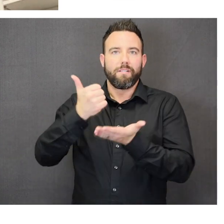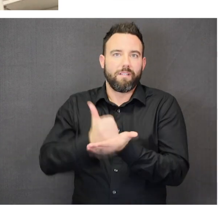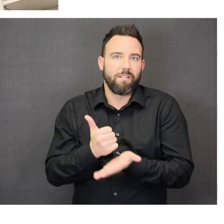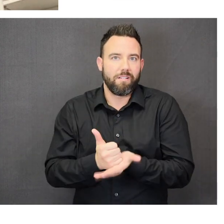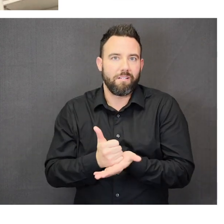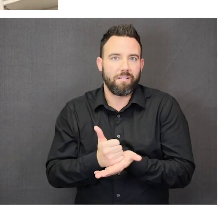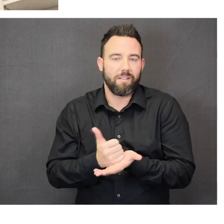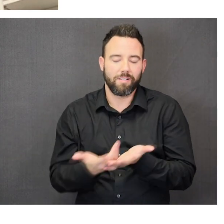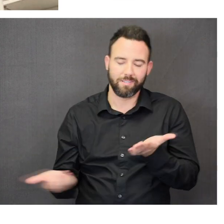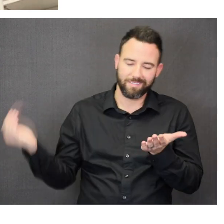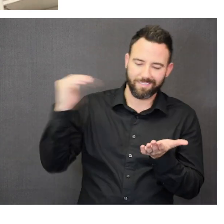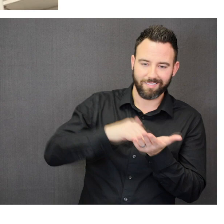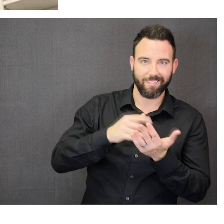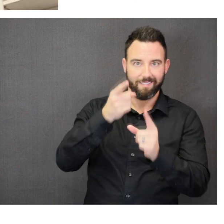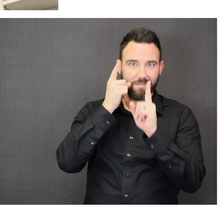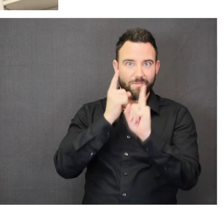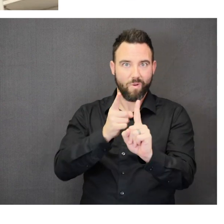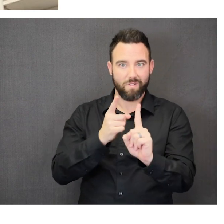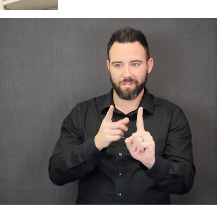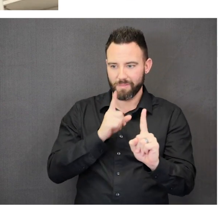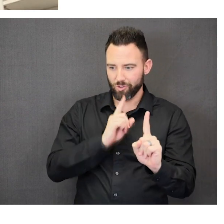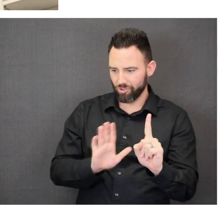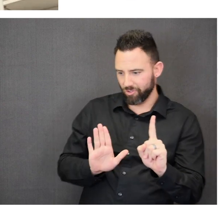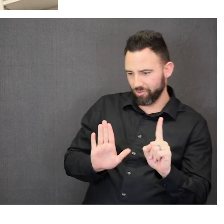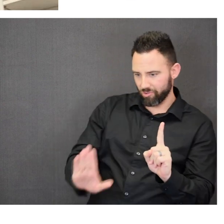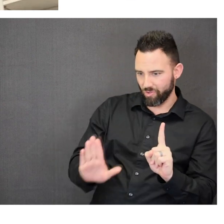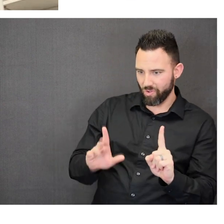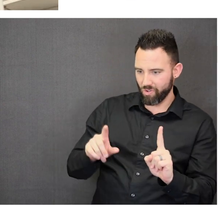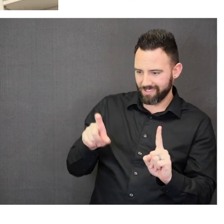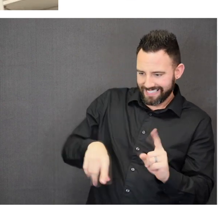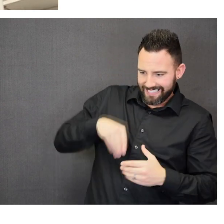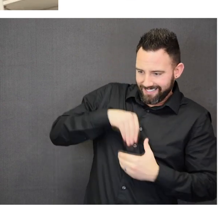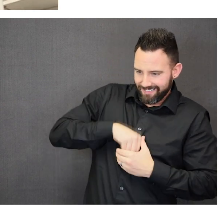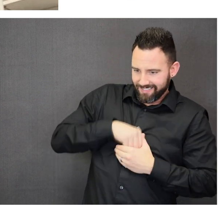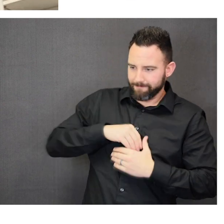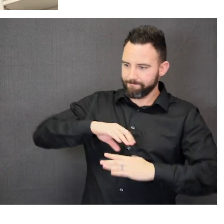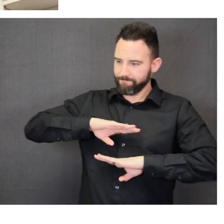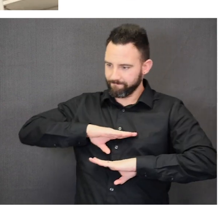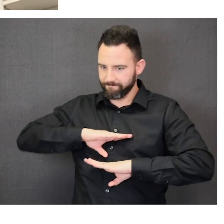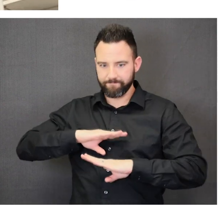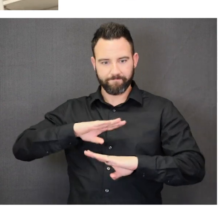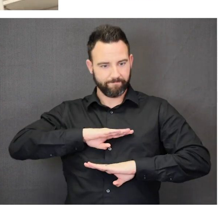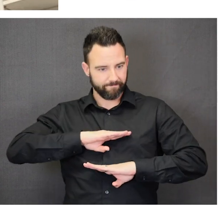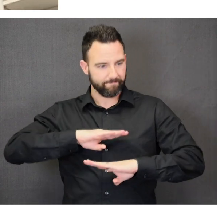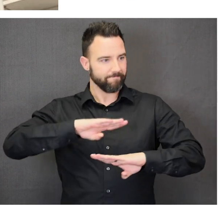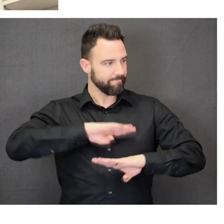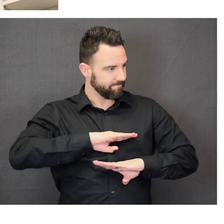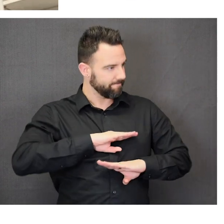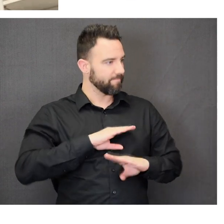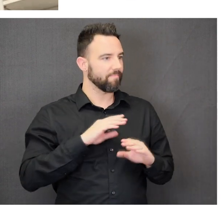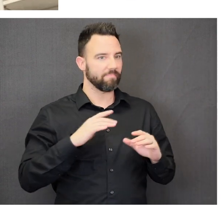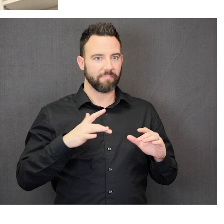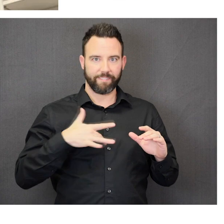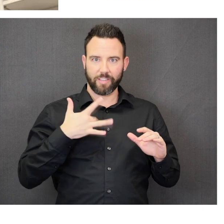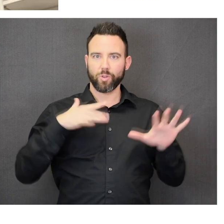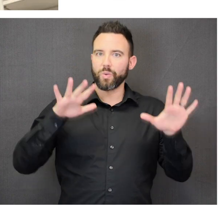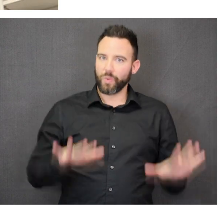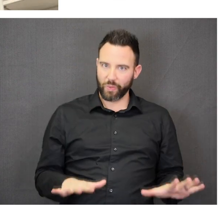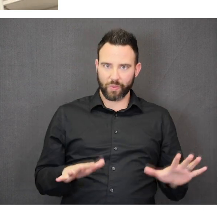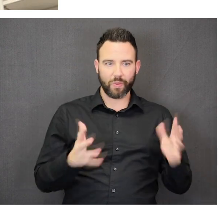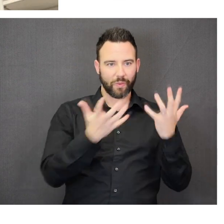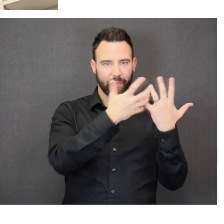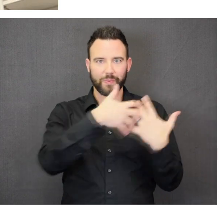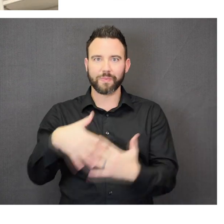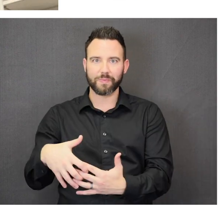this in mind, part of regulating my family is making sure that everybody's regulatory needs are also met within the